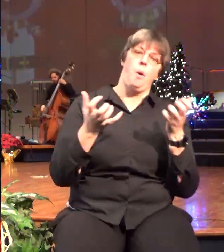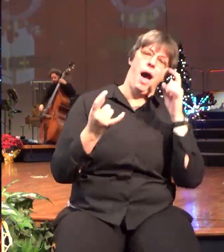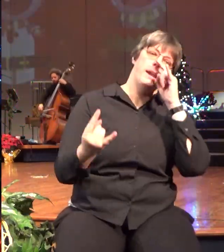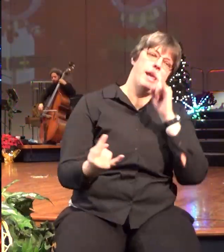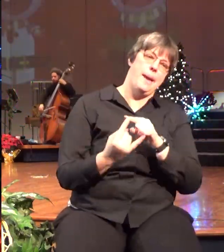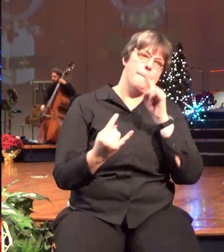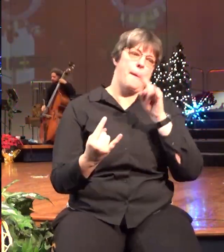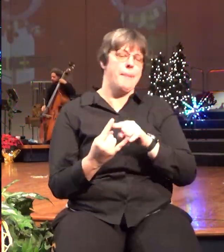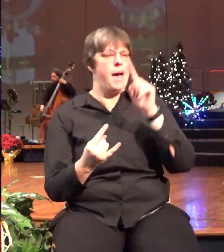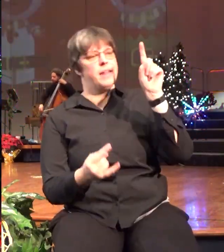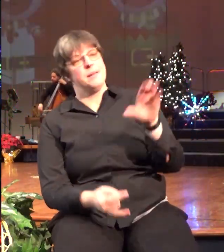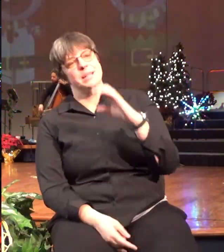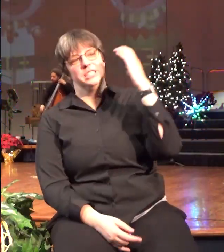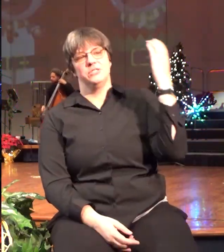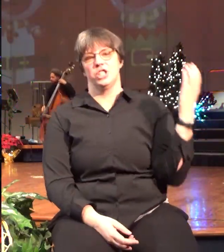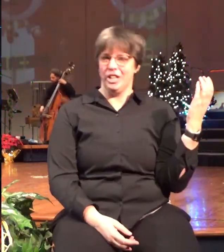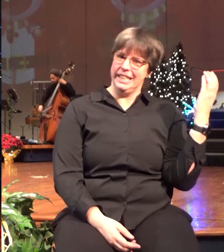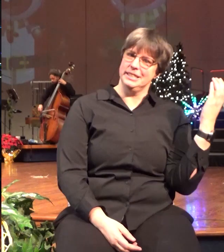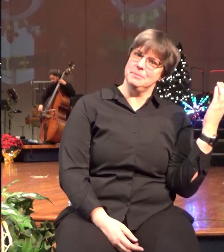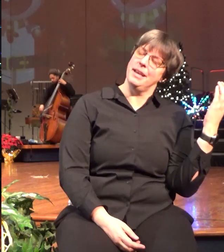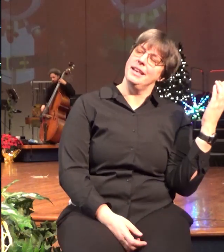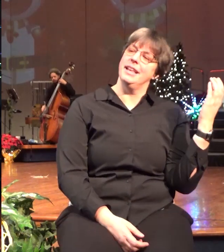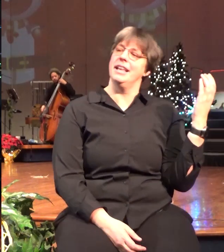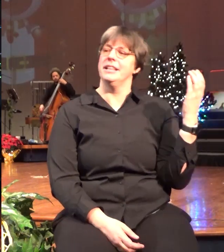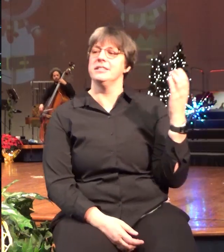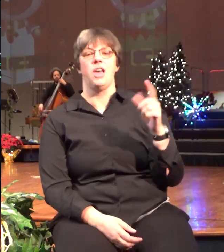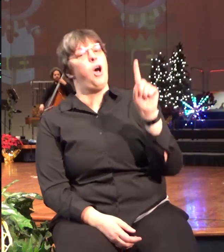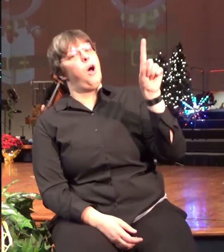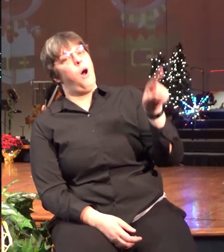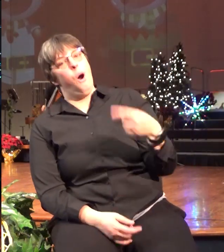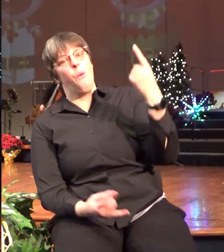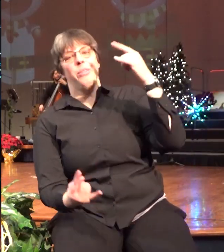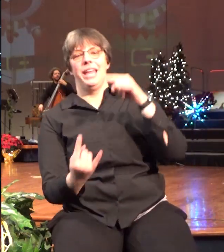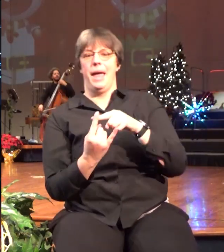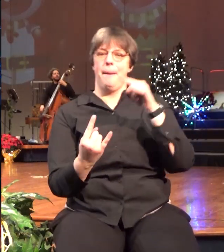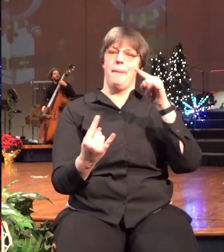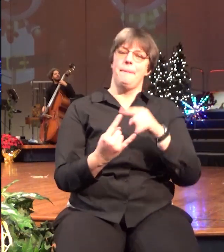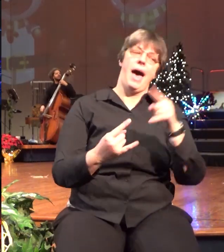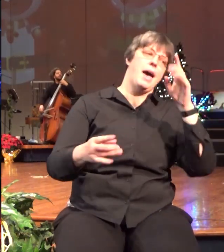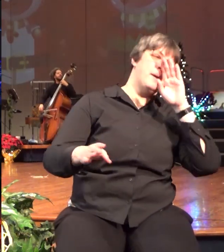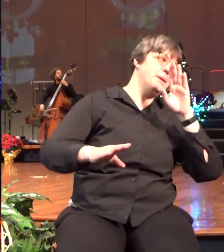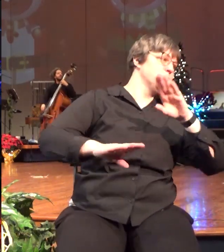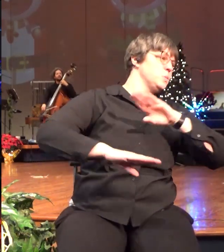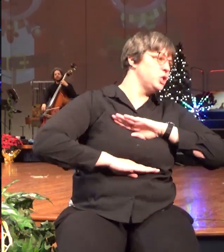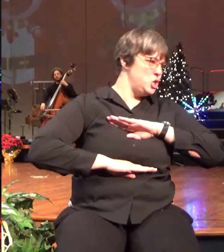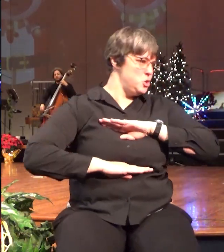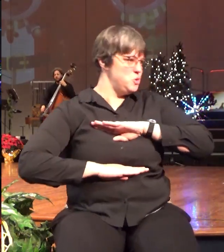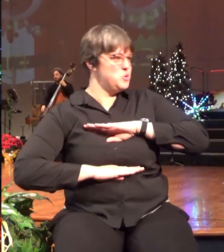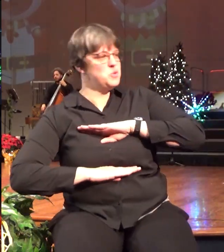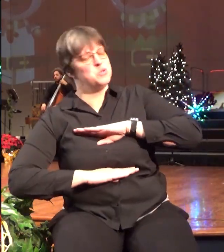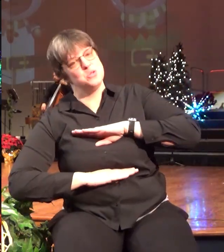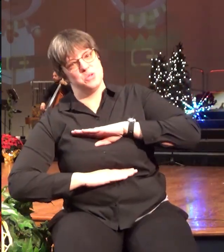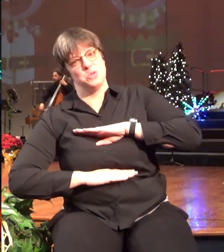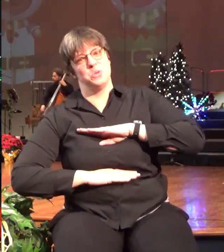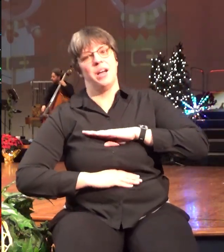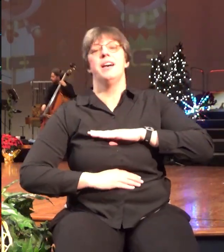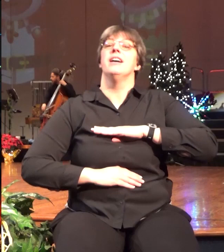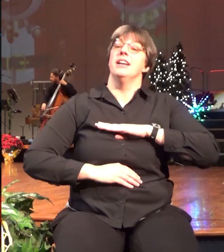I want a hippopotamus for Christmas. Only a hippopotamus will